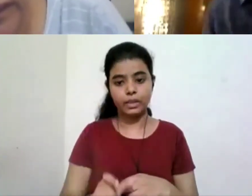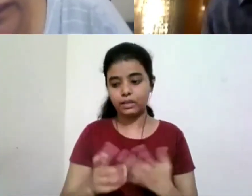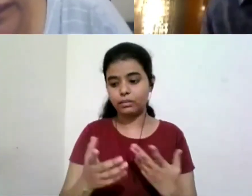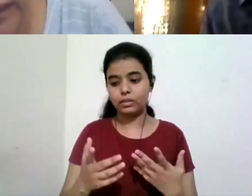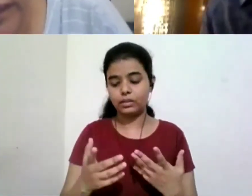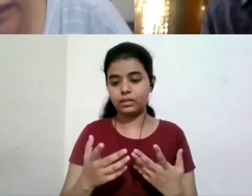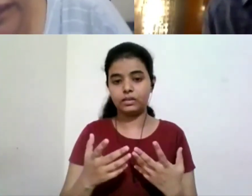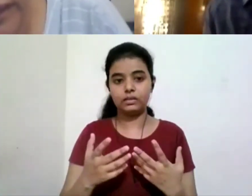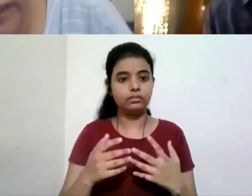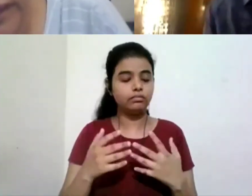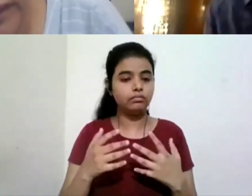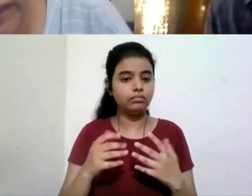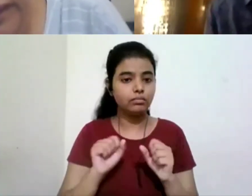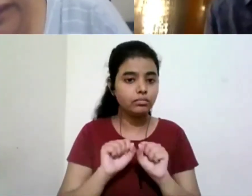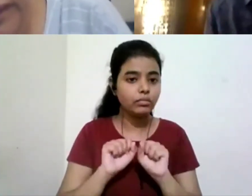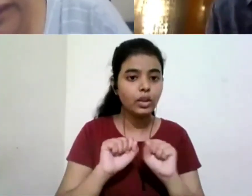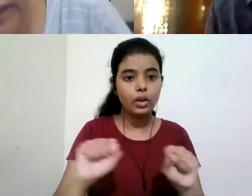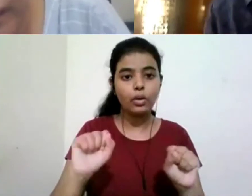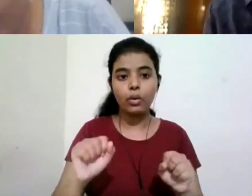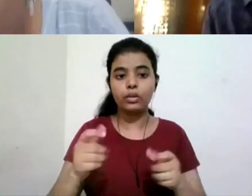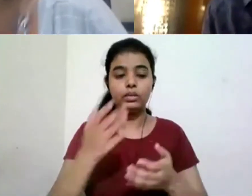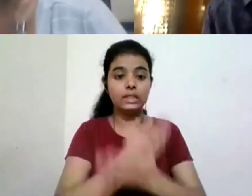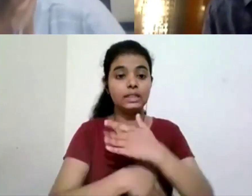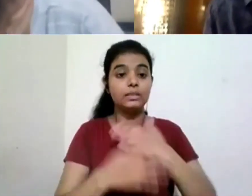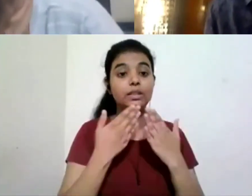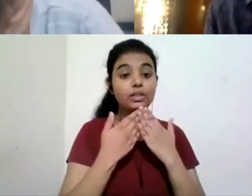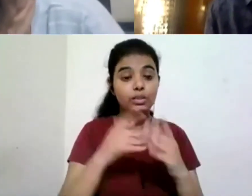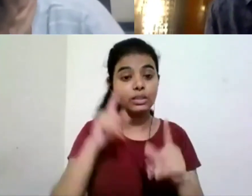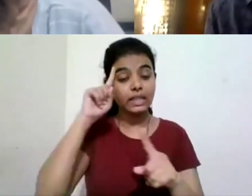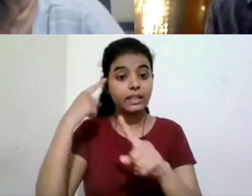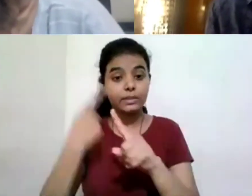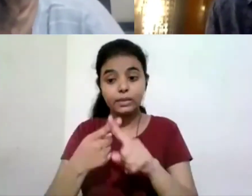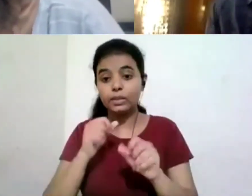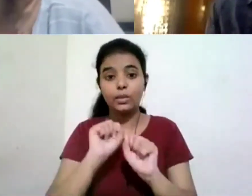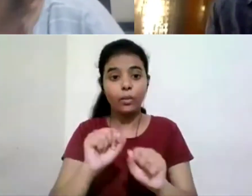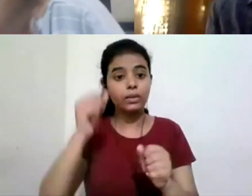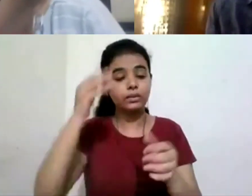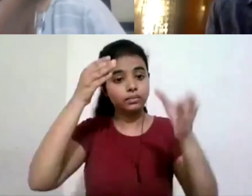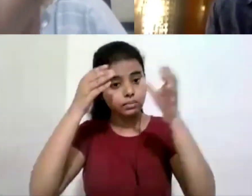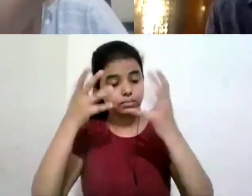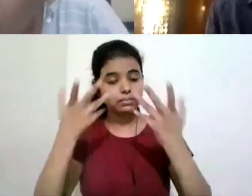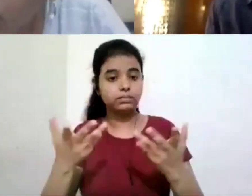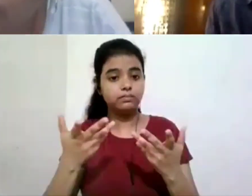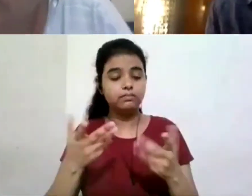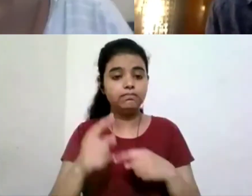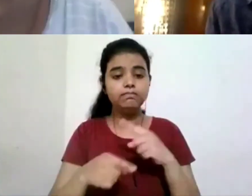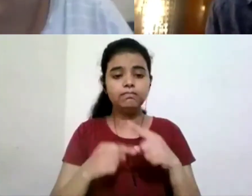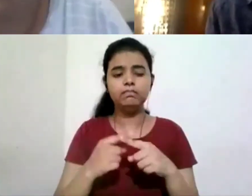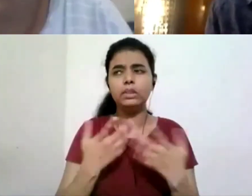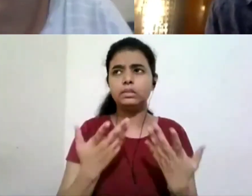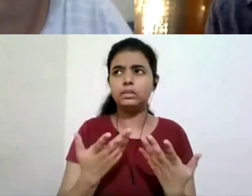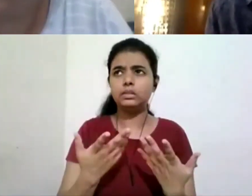the expertise of disability studies discourse. Or the knowledge about